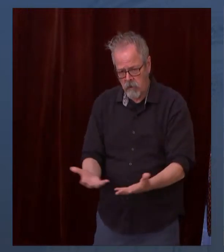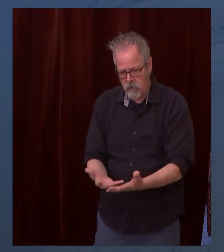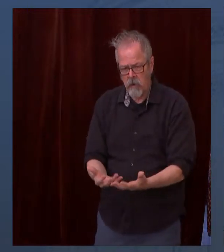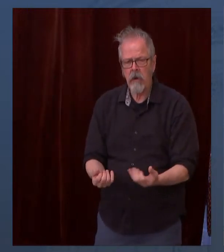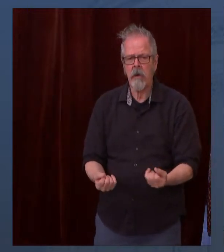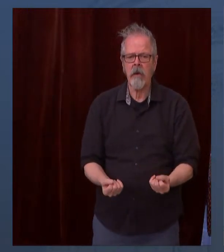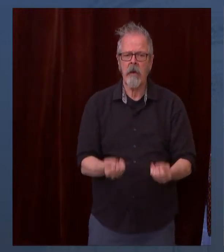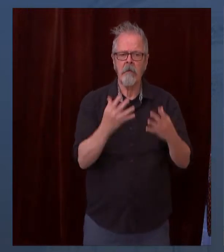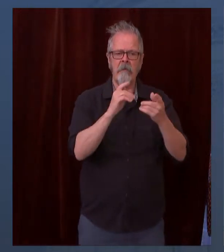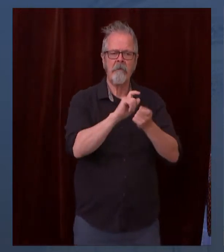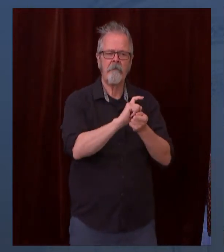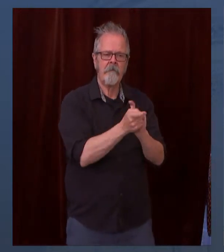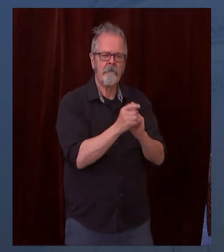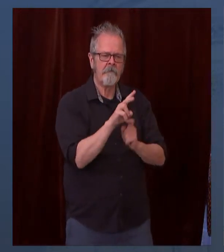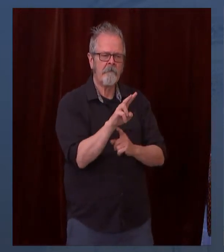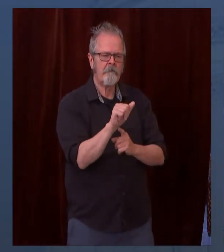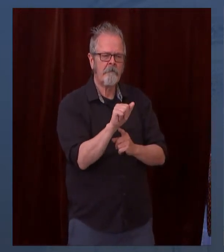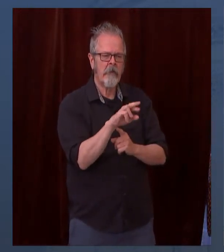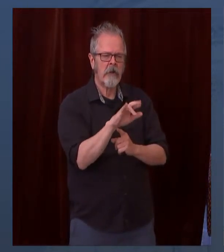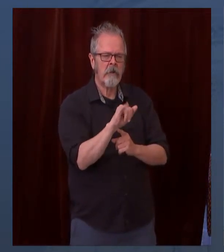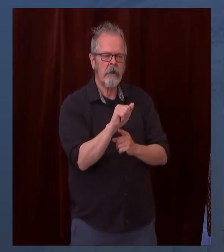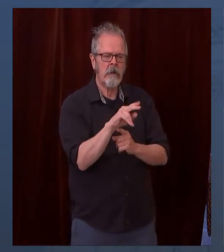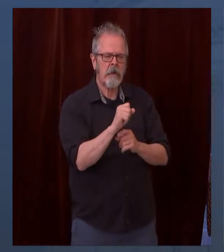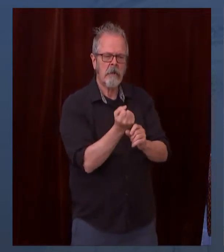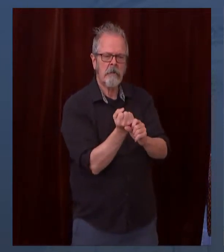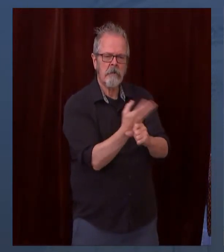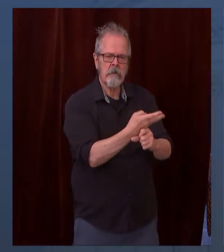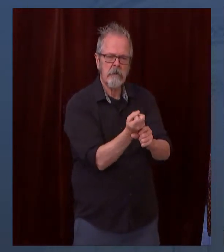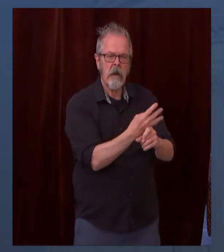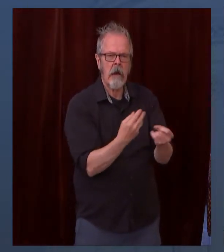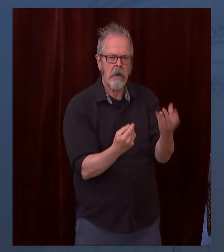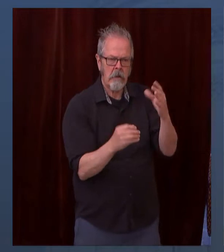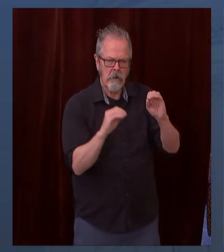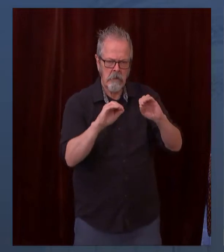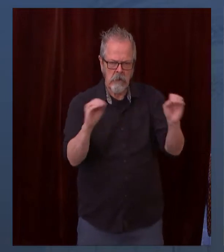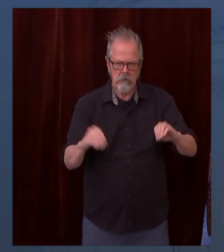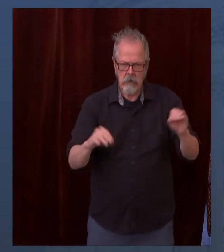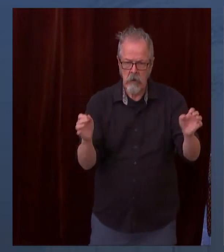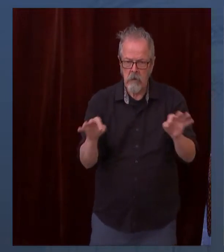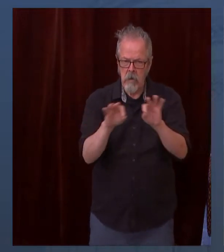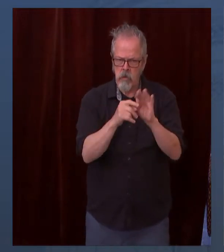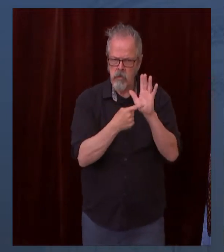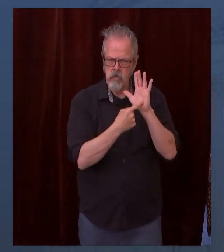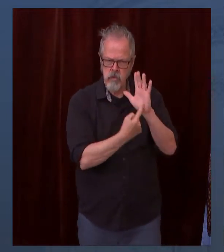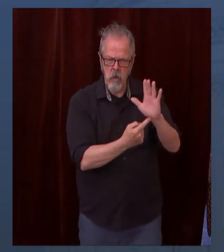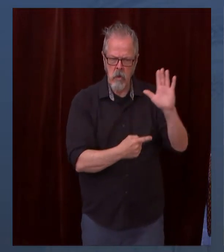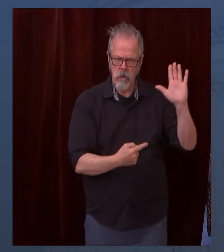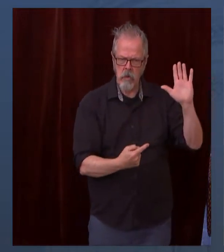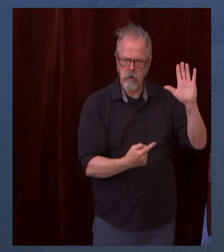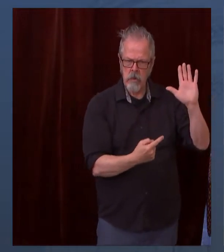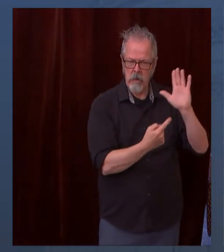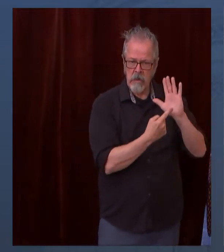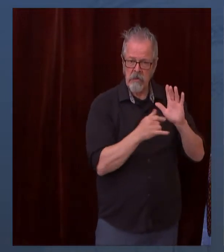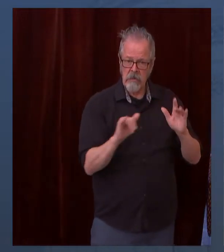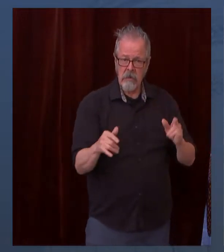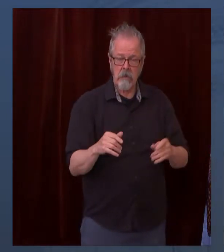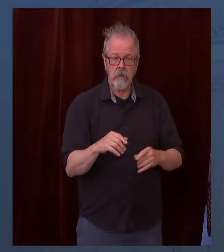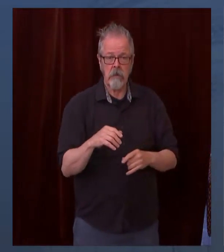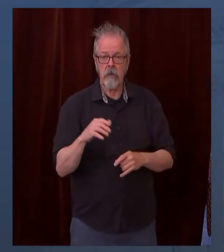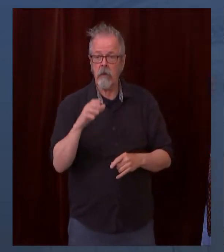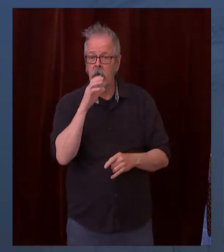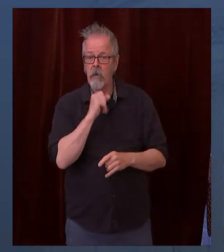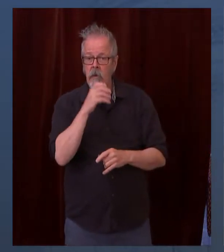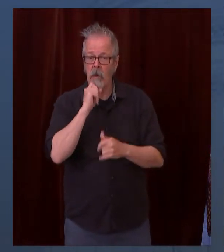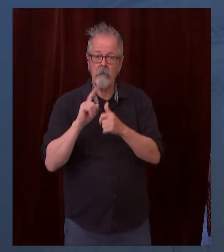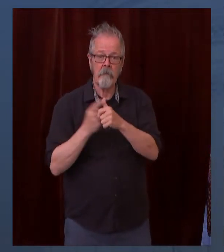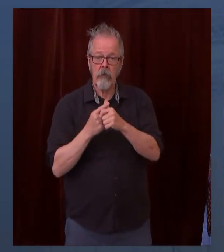graph because it demonstrates what we're up against. In a minute, I'm going to start this moving graph. When